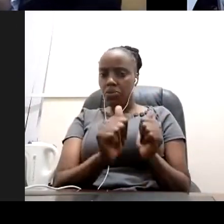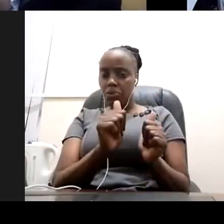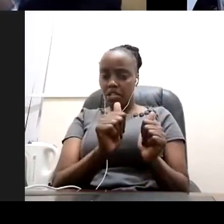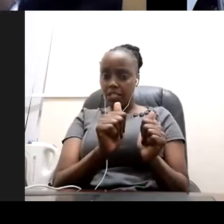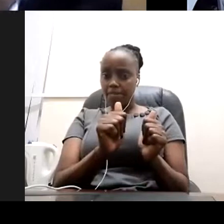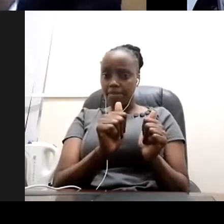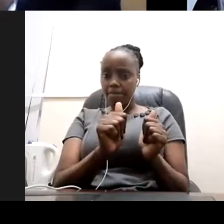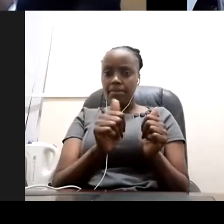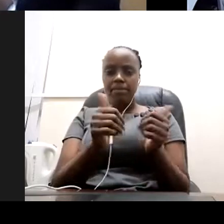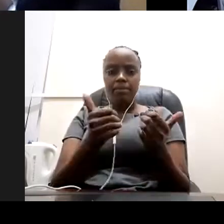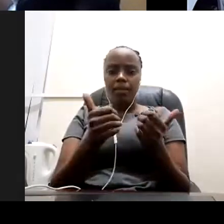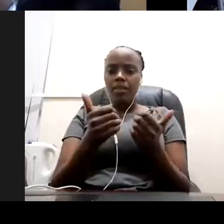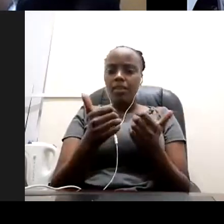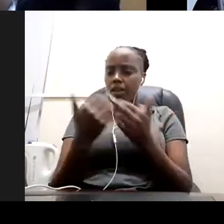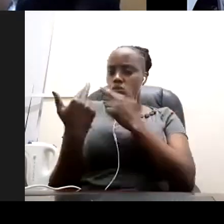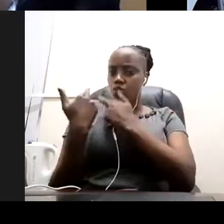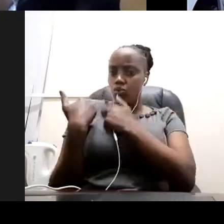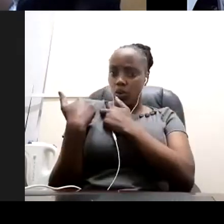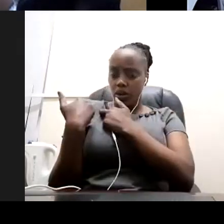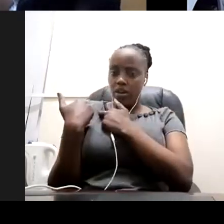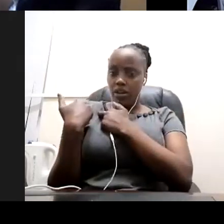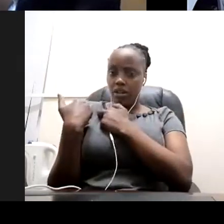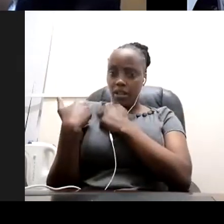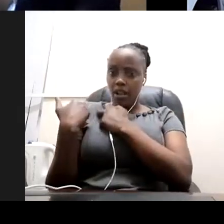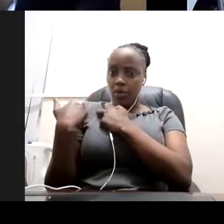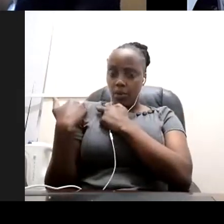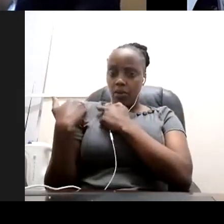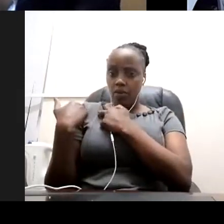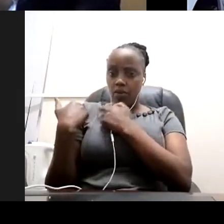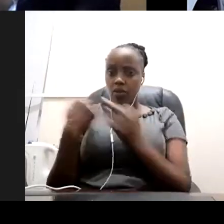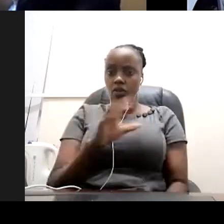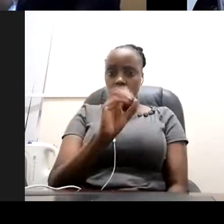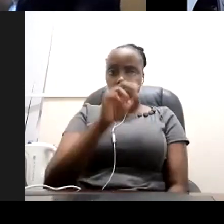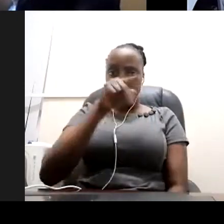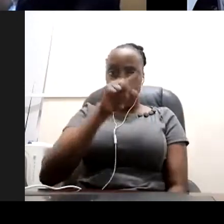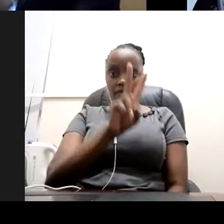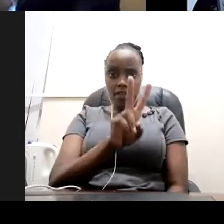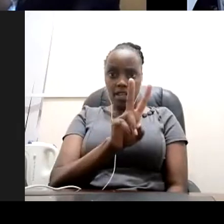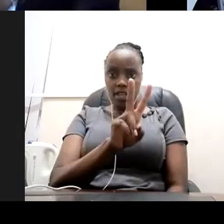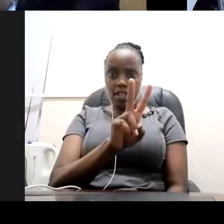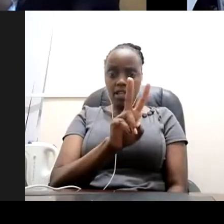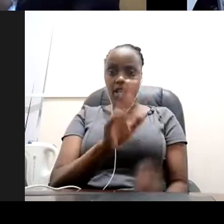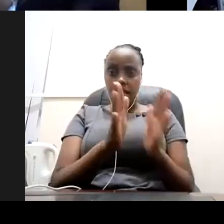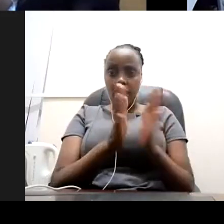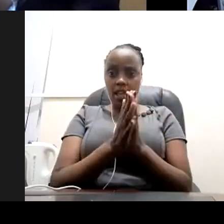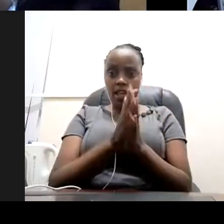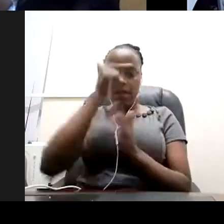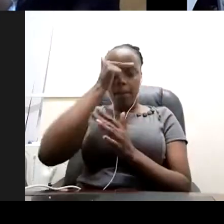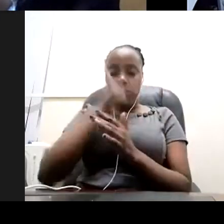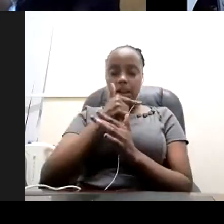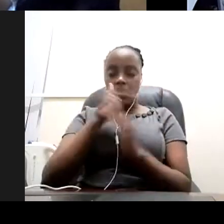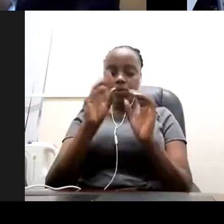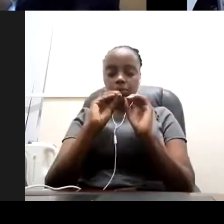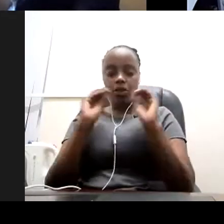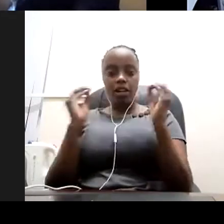what is the role of OPDs and blind organizations